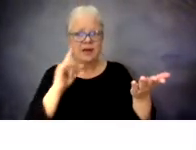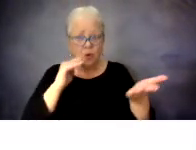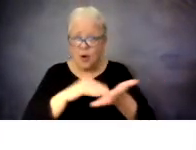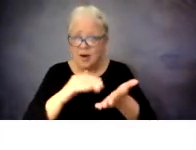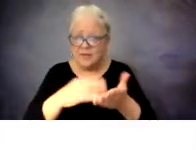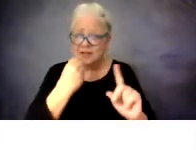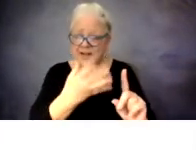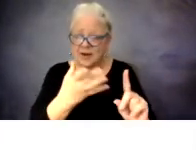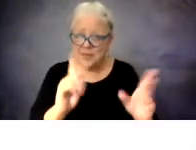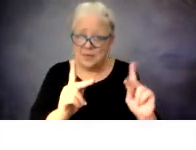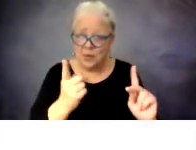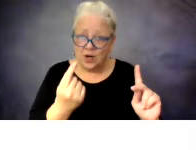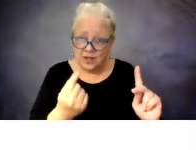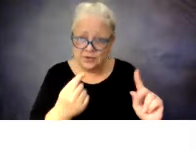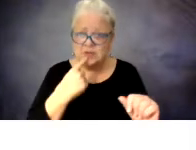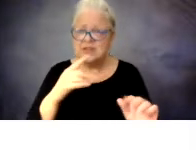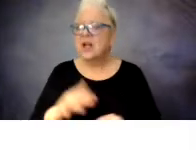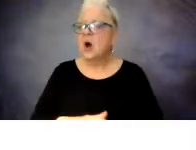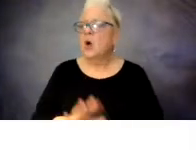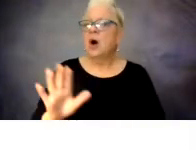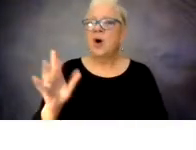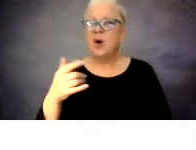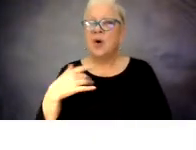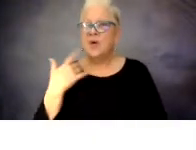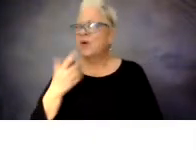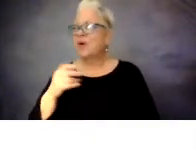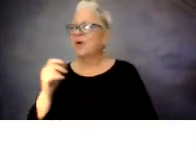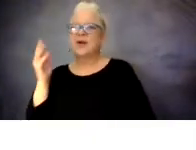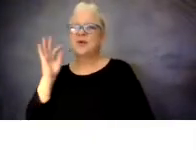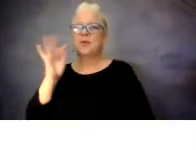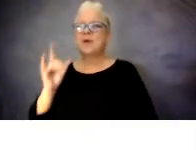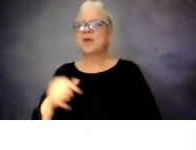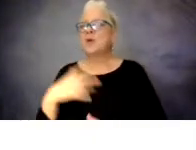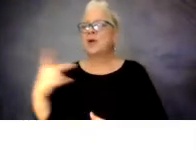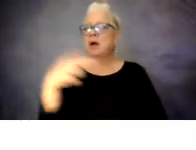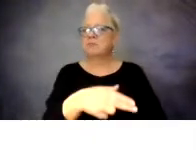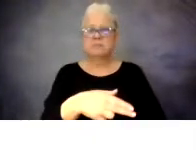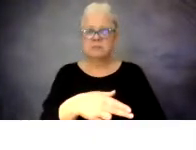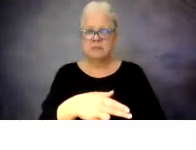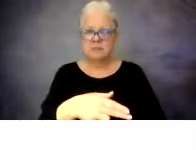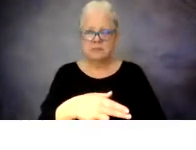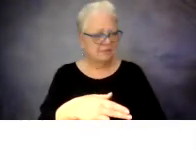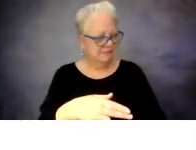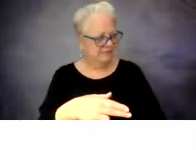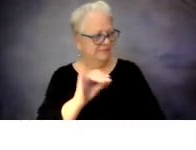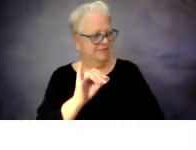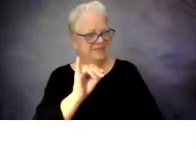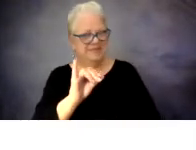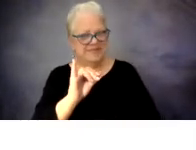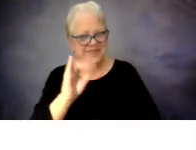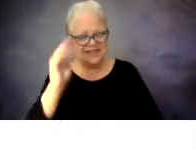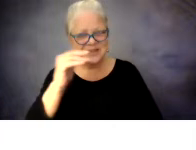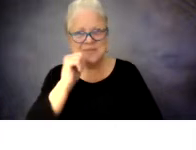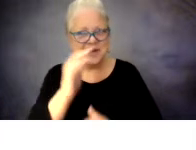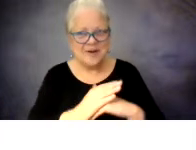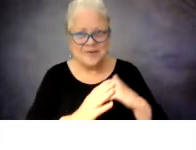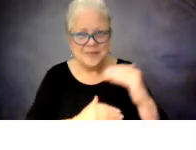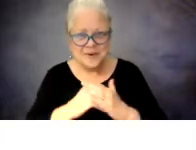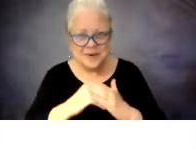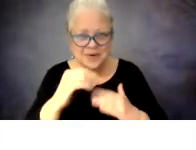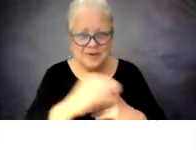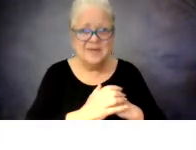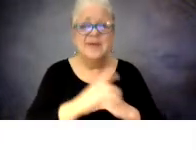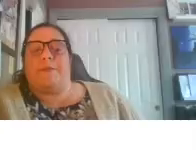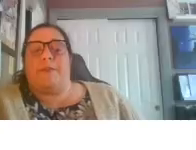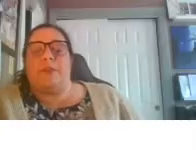know, they don't want to talk about it, and then they kind of end the conversation. Sometimes barriers can be, there's language barriers. I mean, we do have